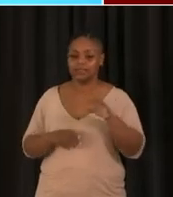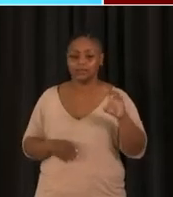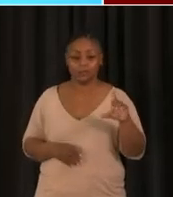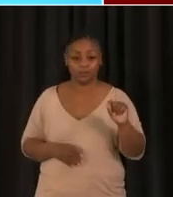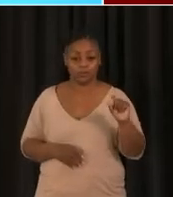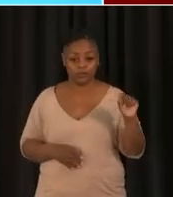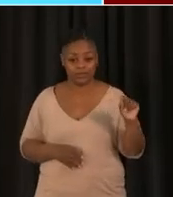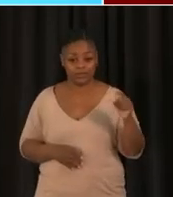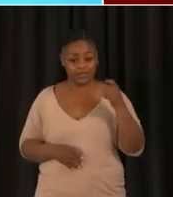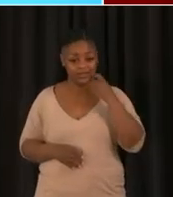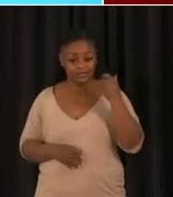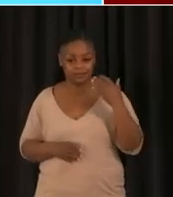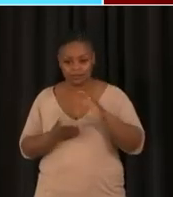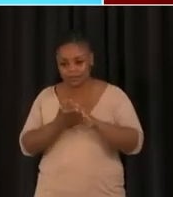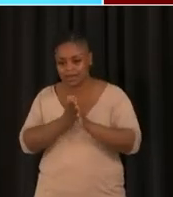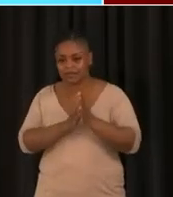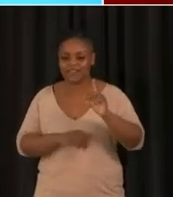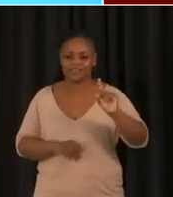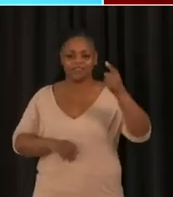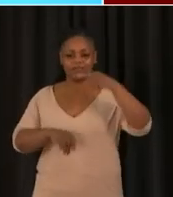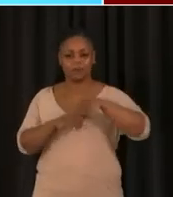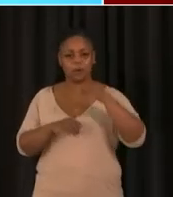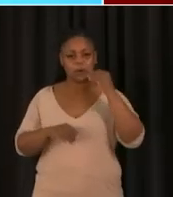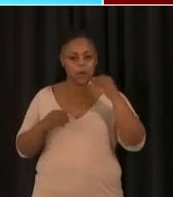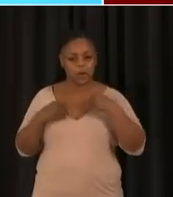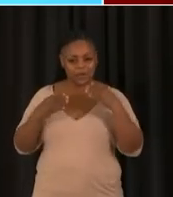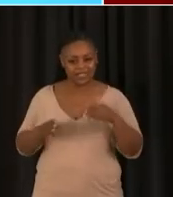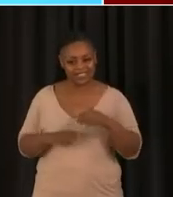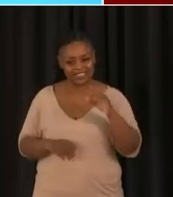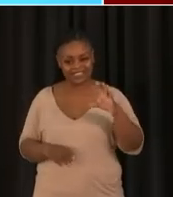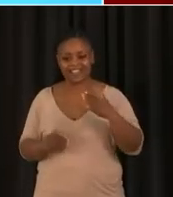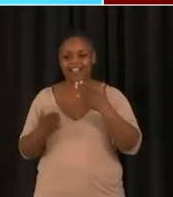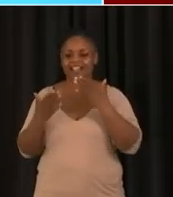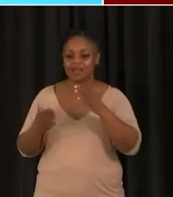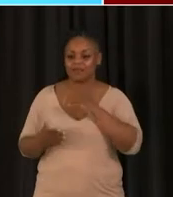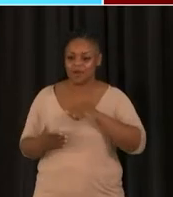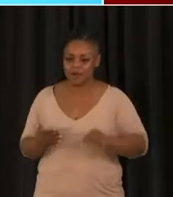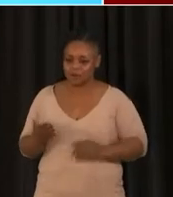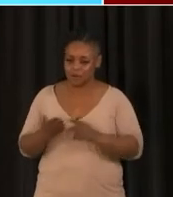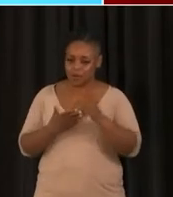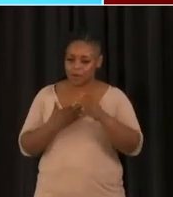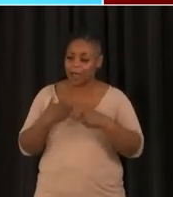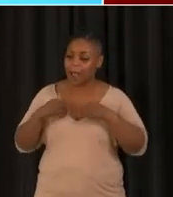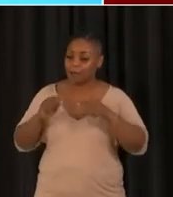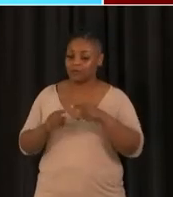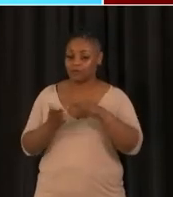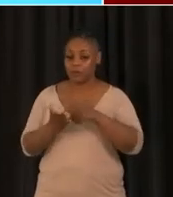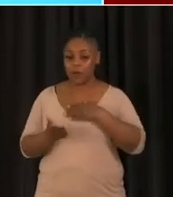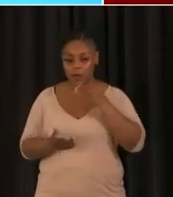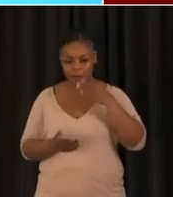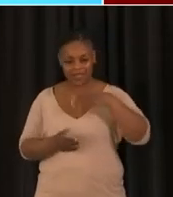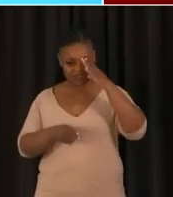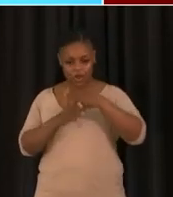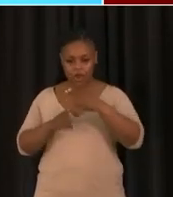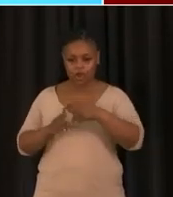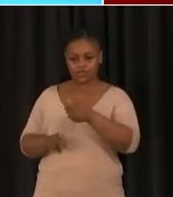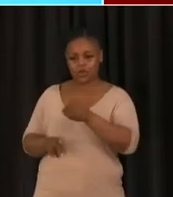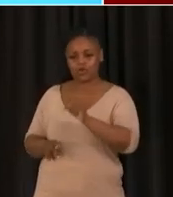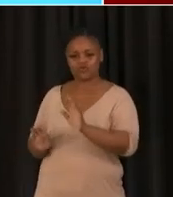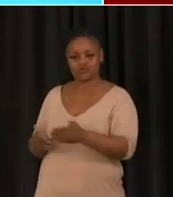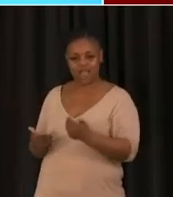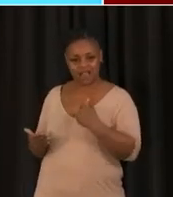financial literacy. In addition to the Mayor's DC Opportunities Program, I completed the Home Purchase Assistance Program and Employer Assisted